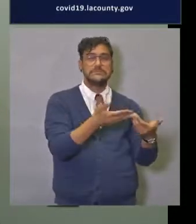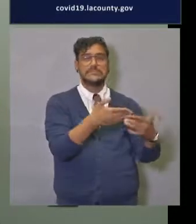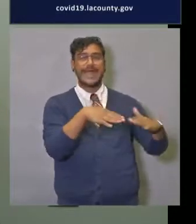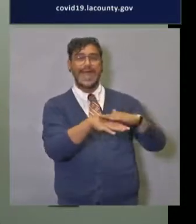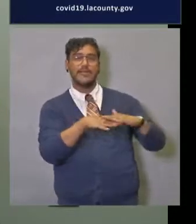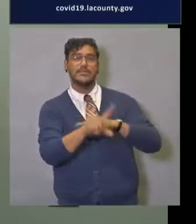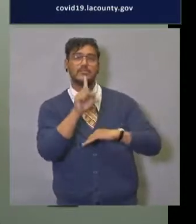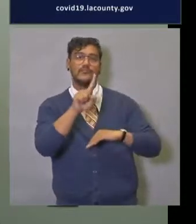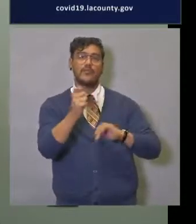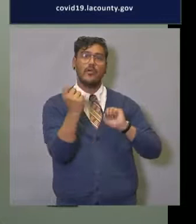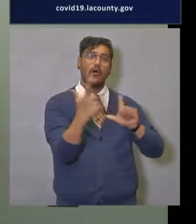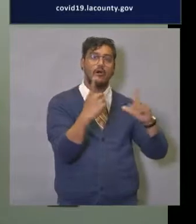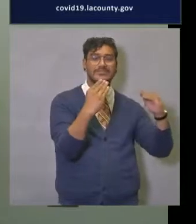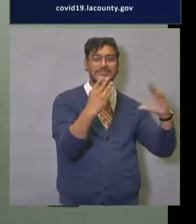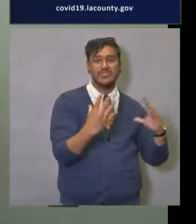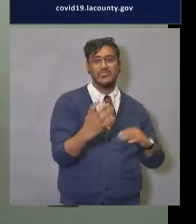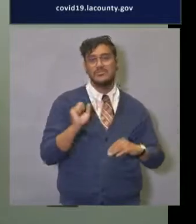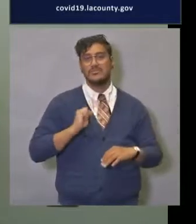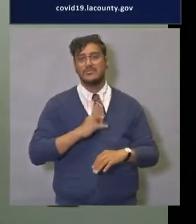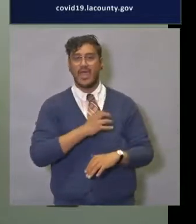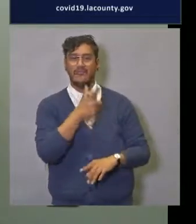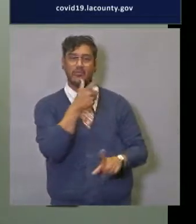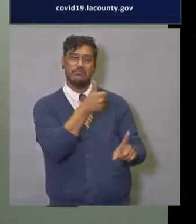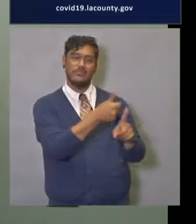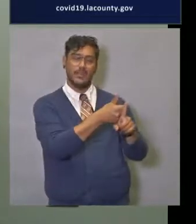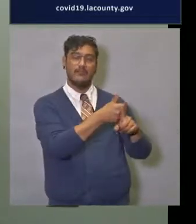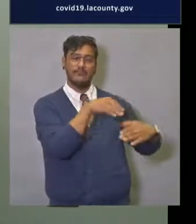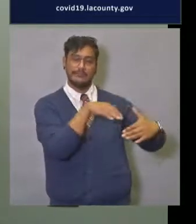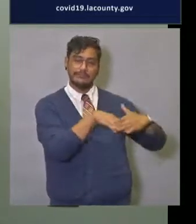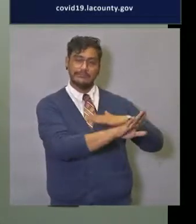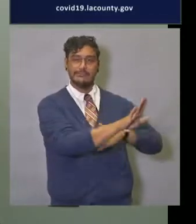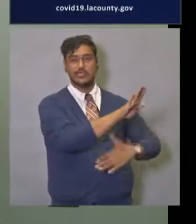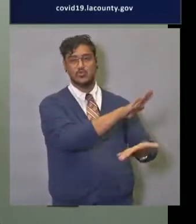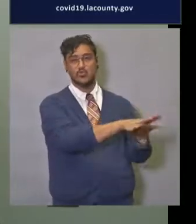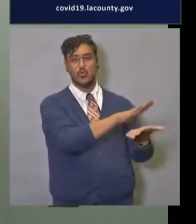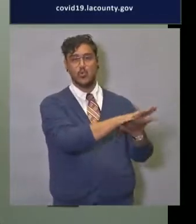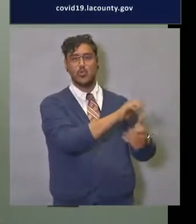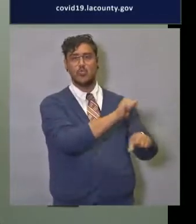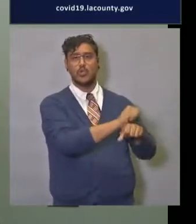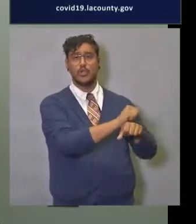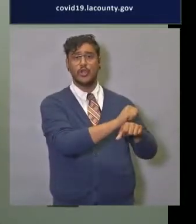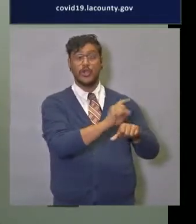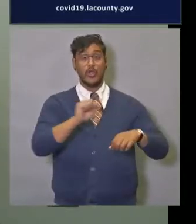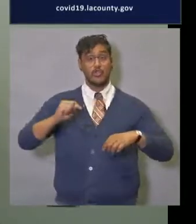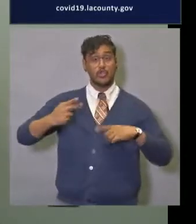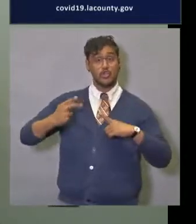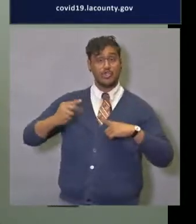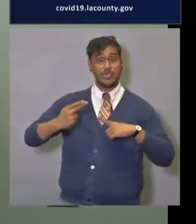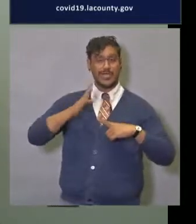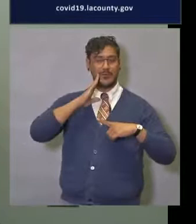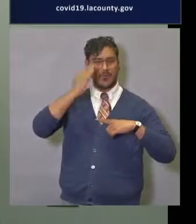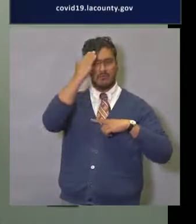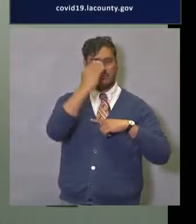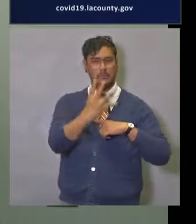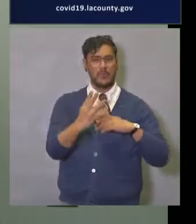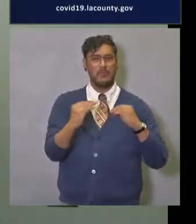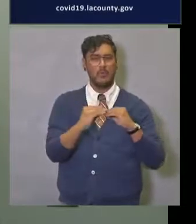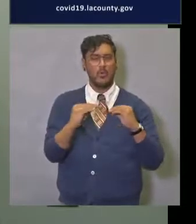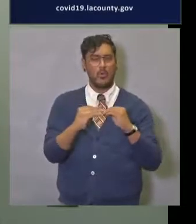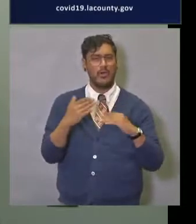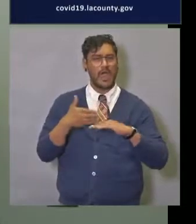and staff that are working at our schools. We're going to lay out more on Thursday after we have our allocation numbers for next